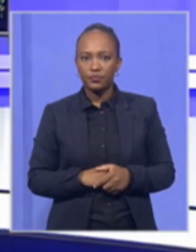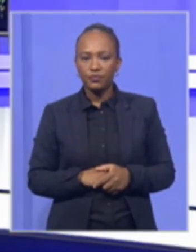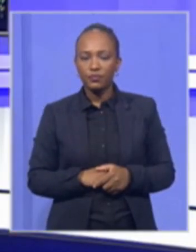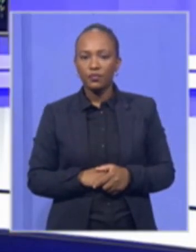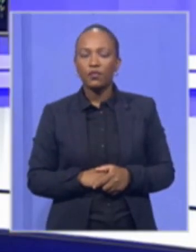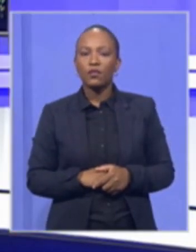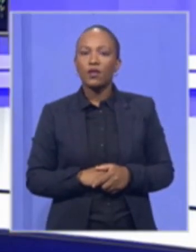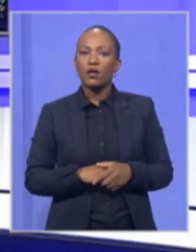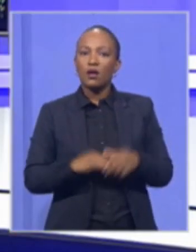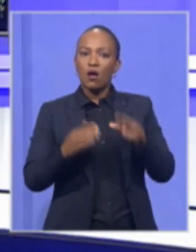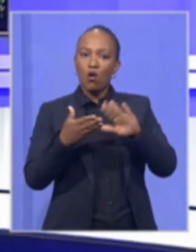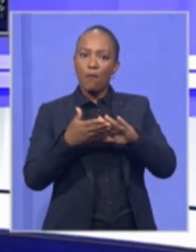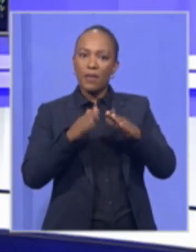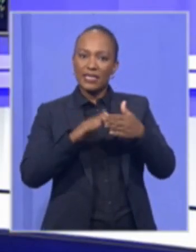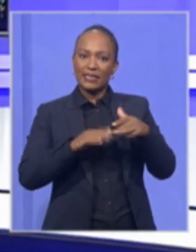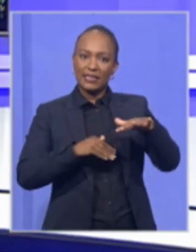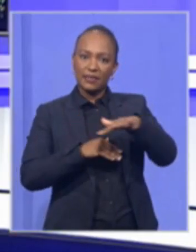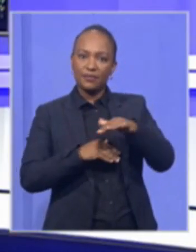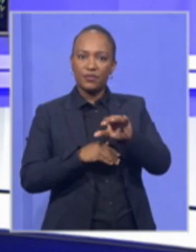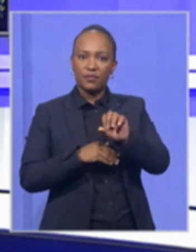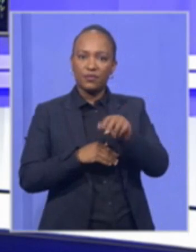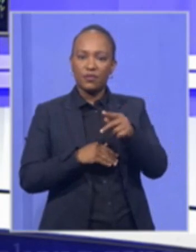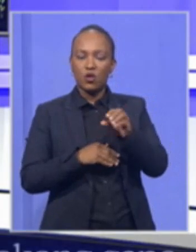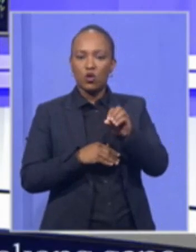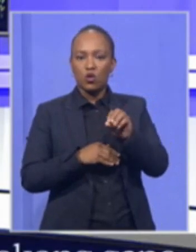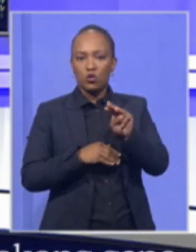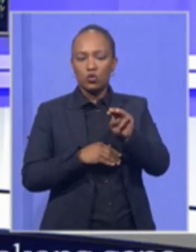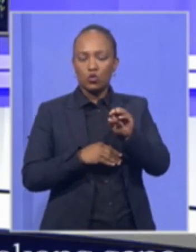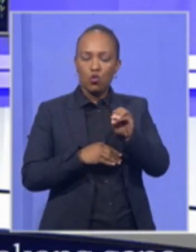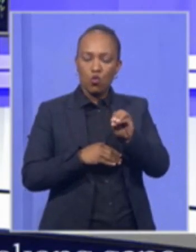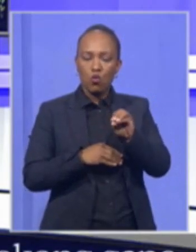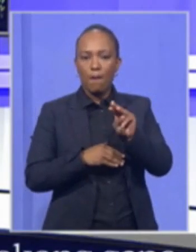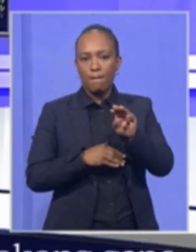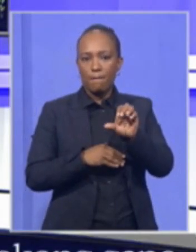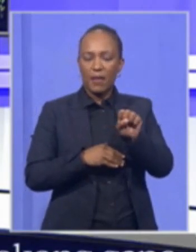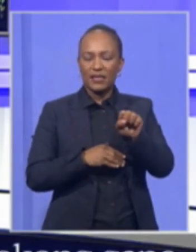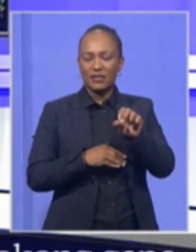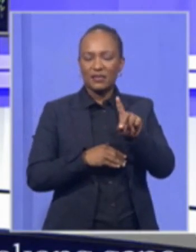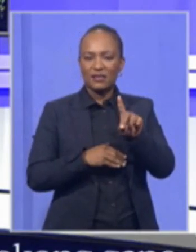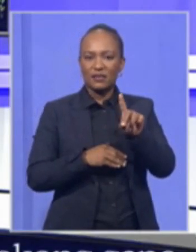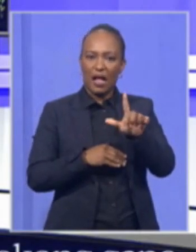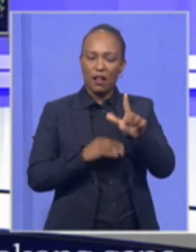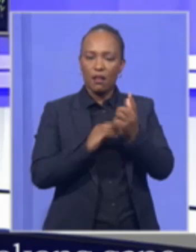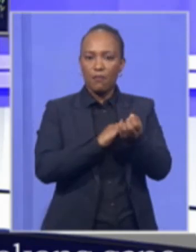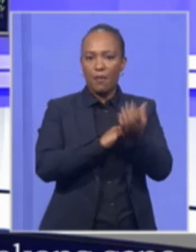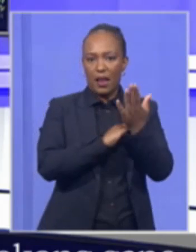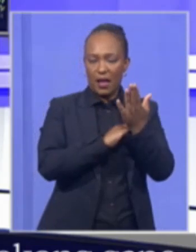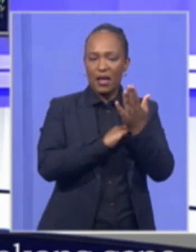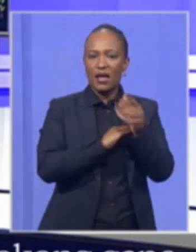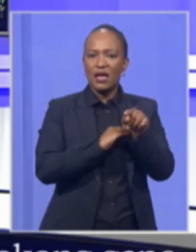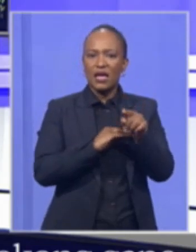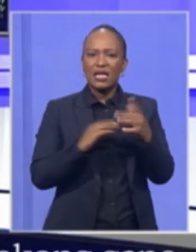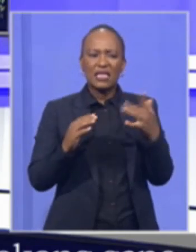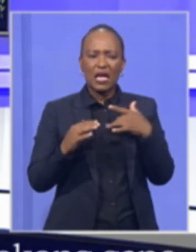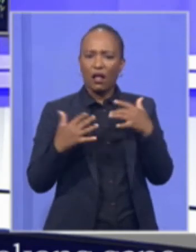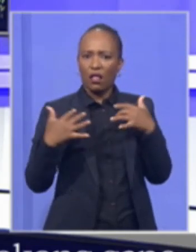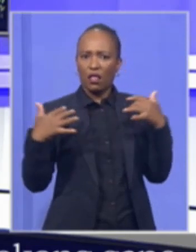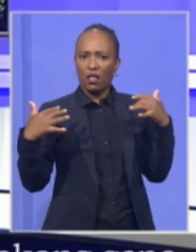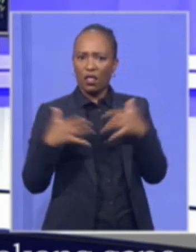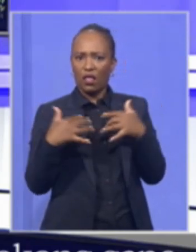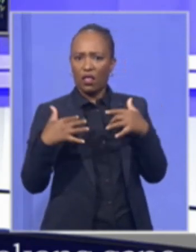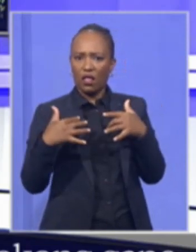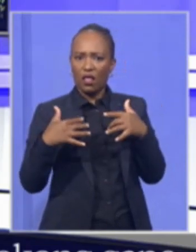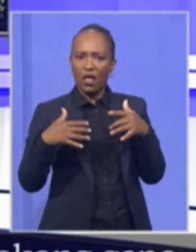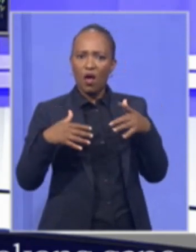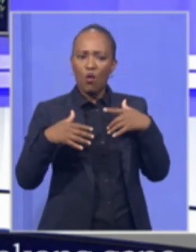Badudi ba Schoemanstal ka tlase ga masepala wa selegae wa Nkomazi ka Mpumalanga ba tlogetšwe ba maketše morago ga go hwetša mabitla a magabo bona